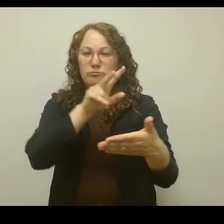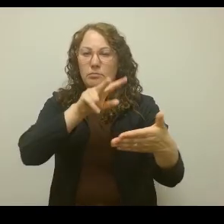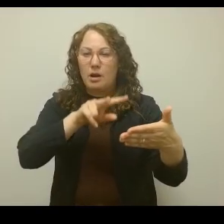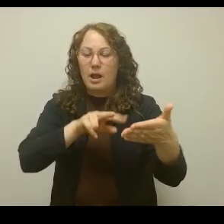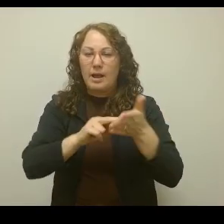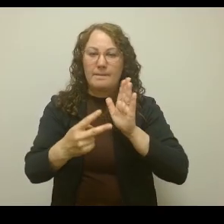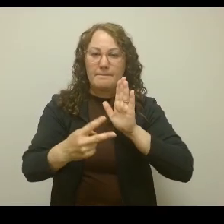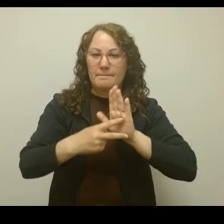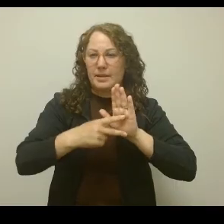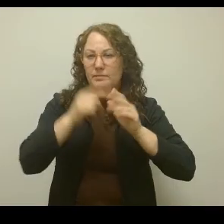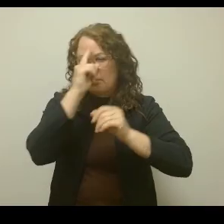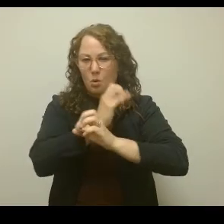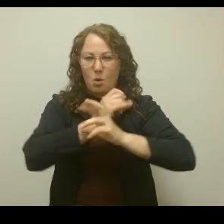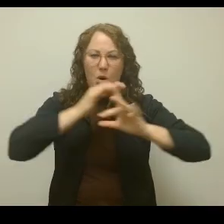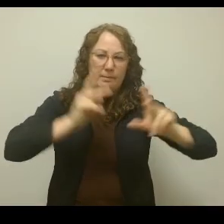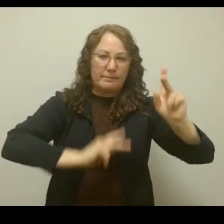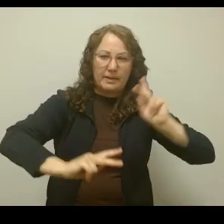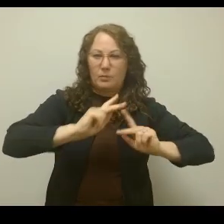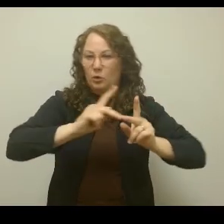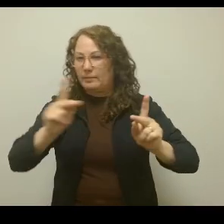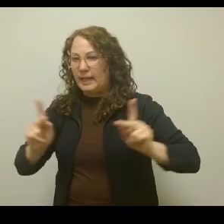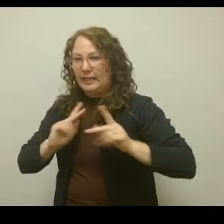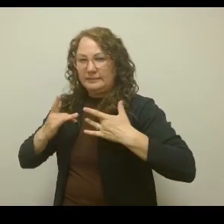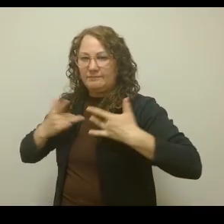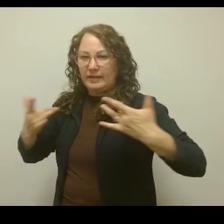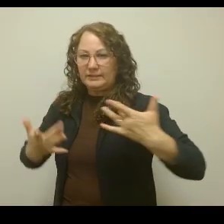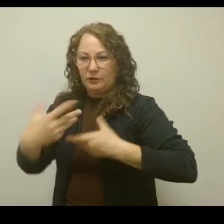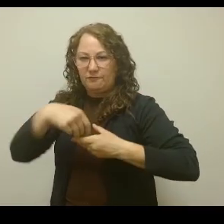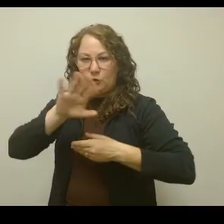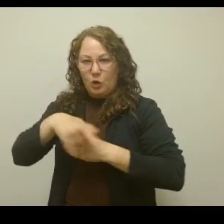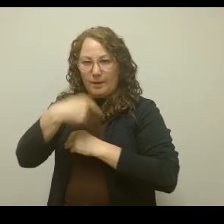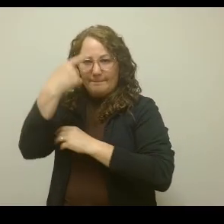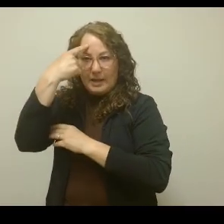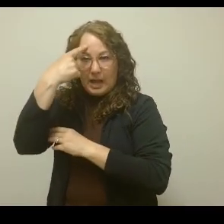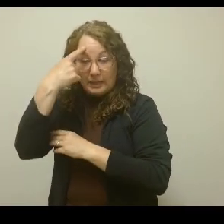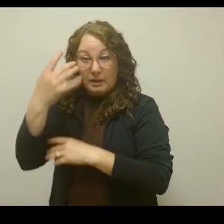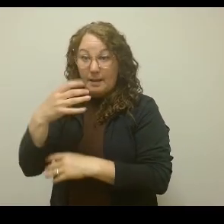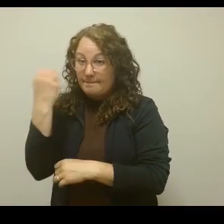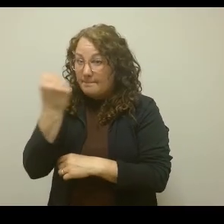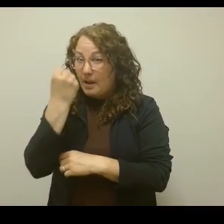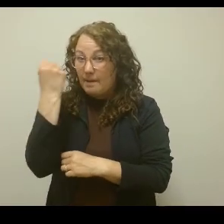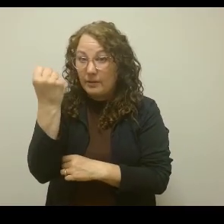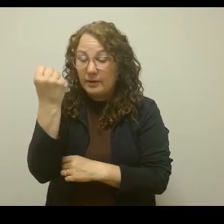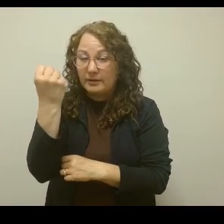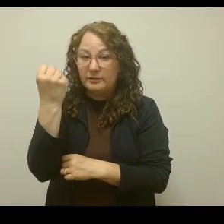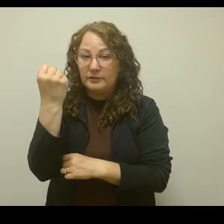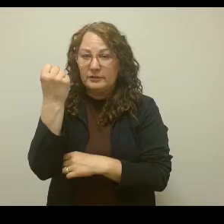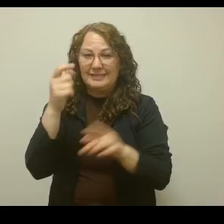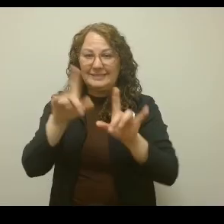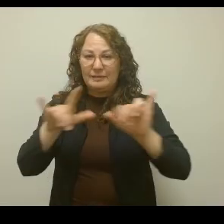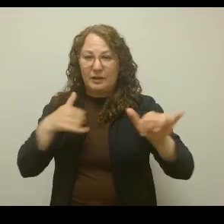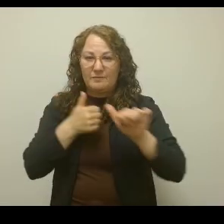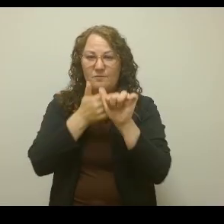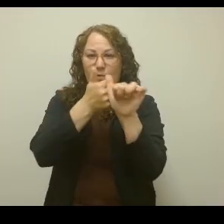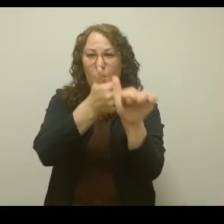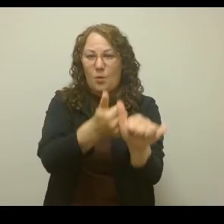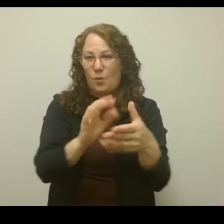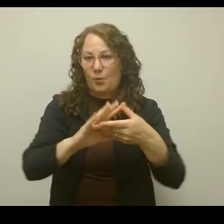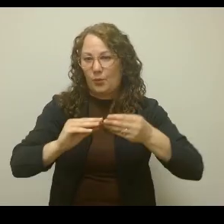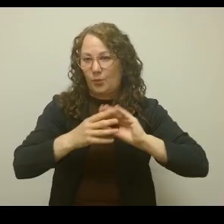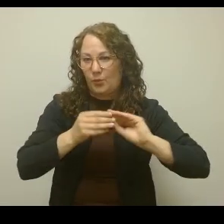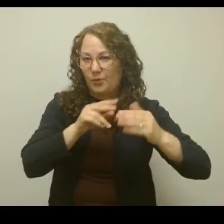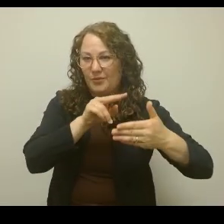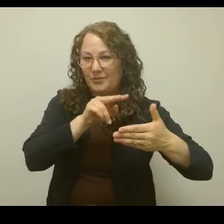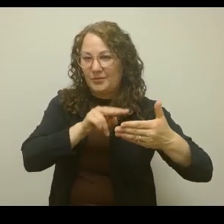of people, places, and events in your mind, and remembering it all as you follow the story.